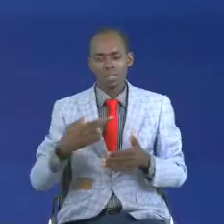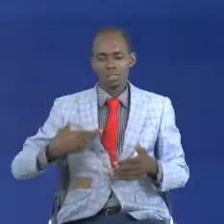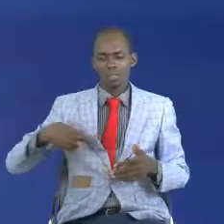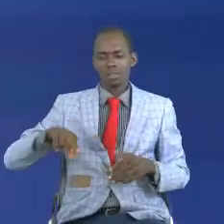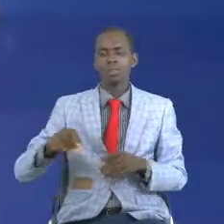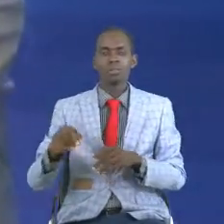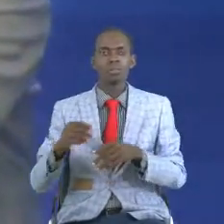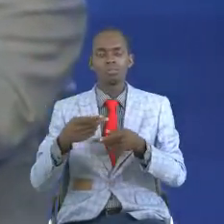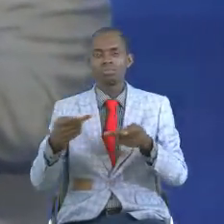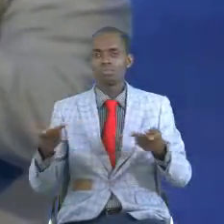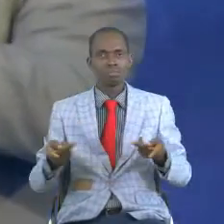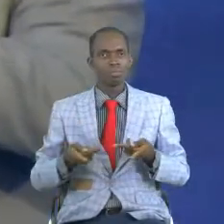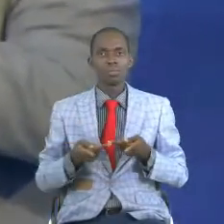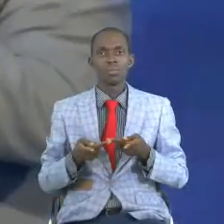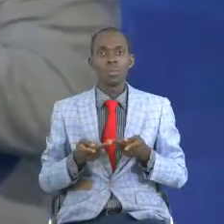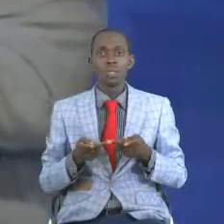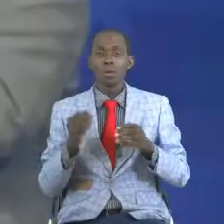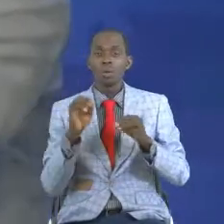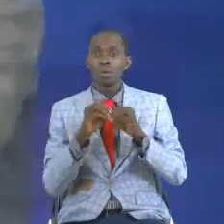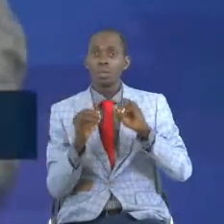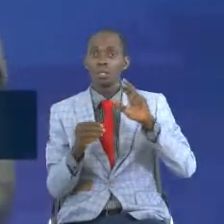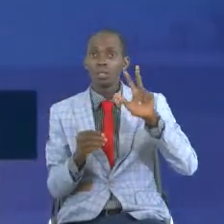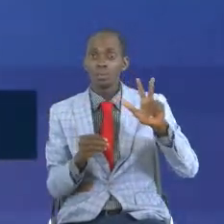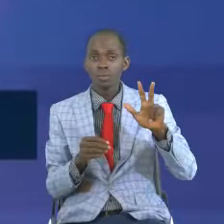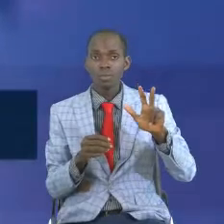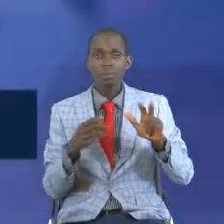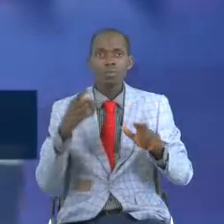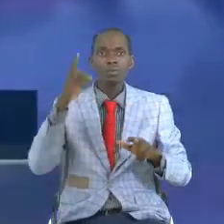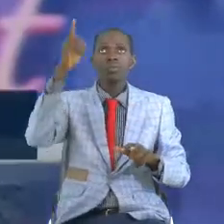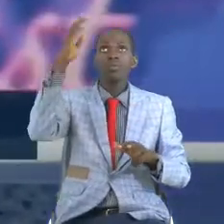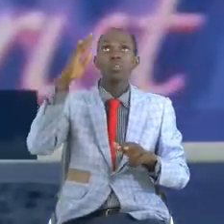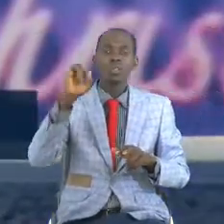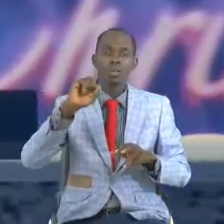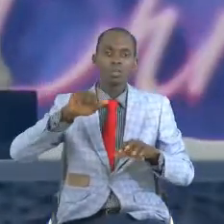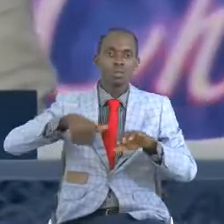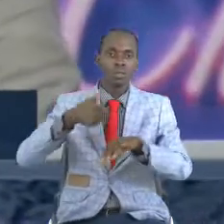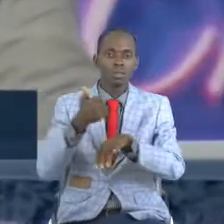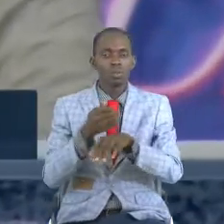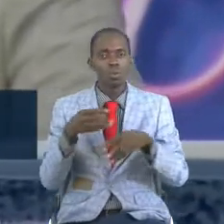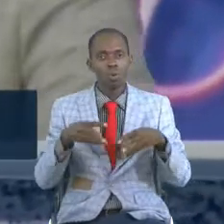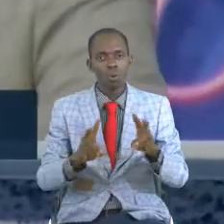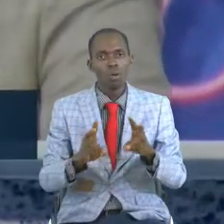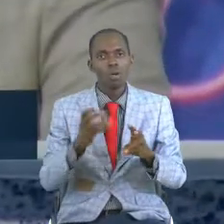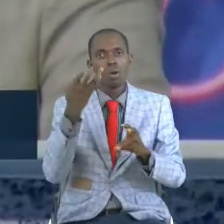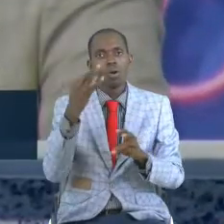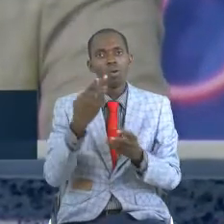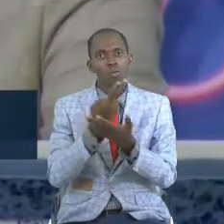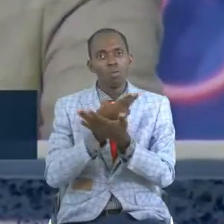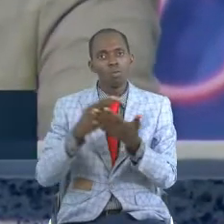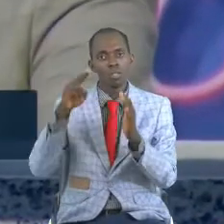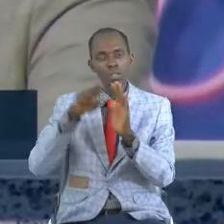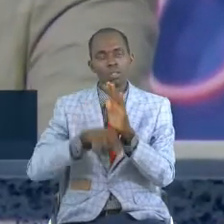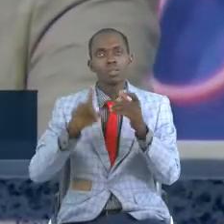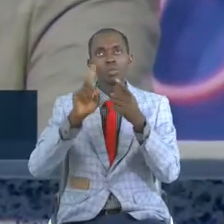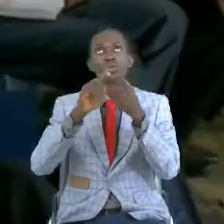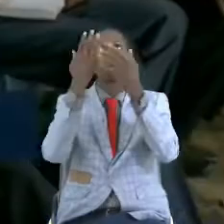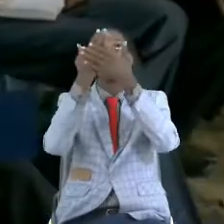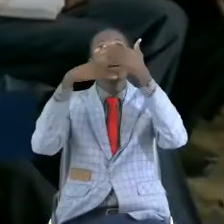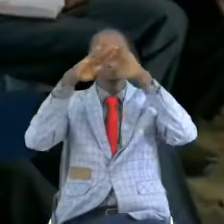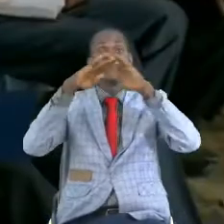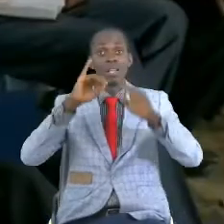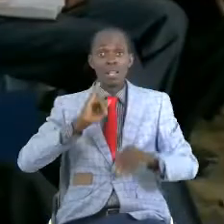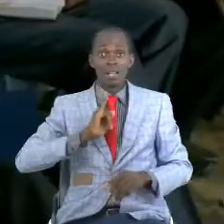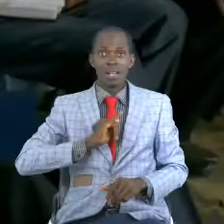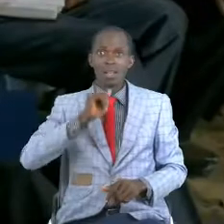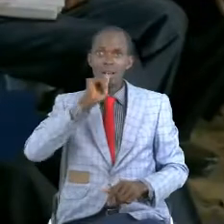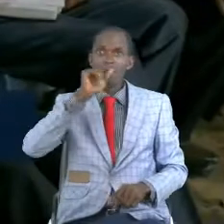three, God's ordained way of holiness to heaven. I'm going